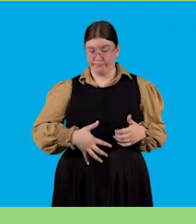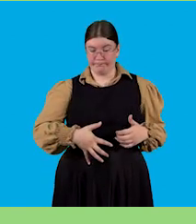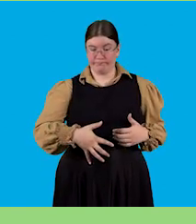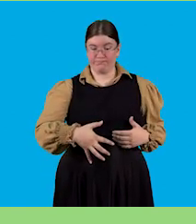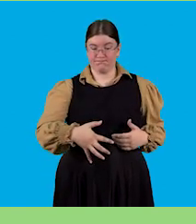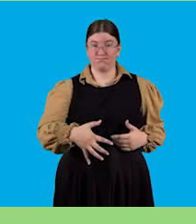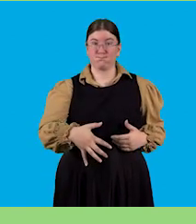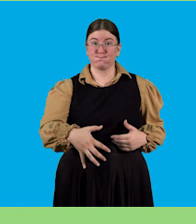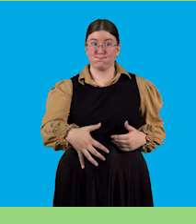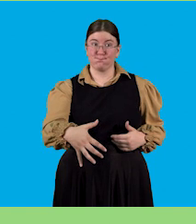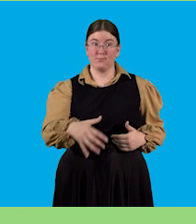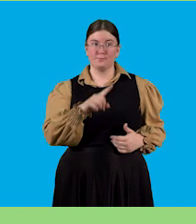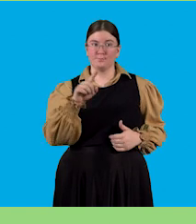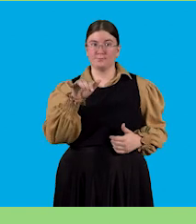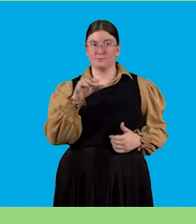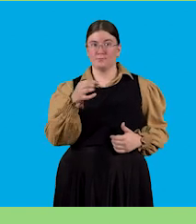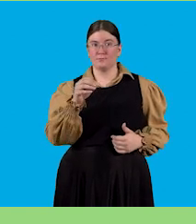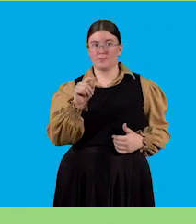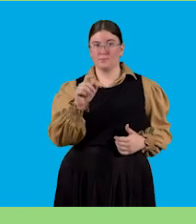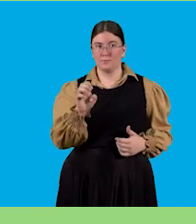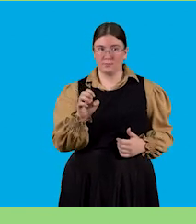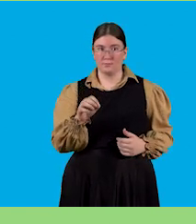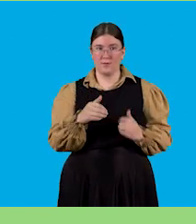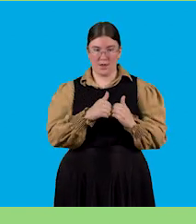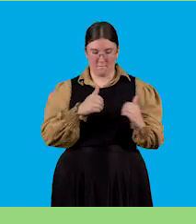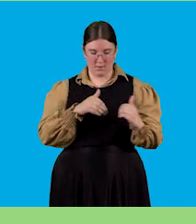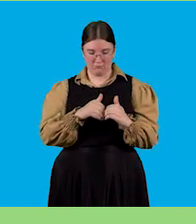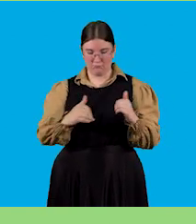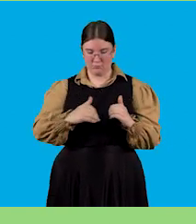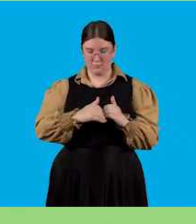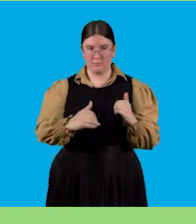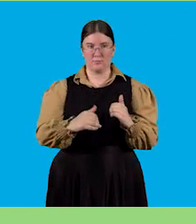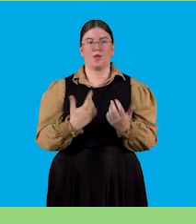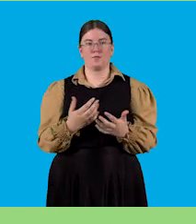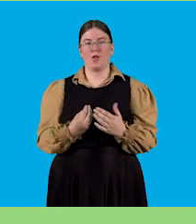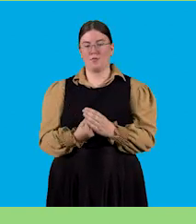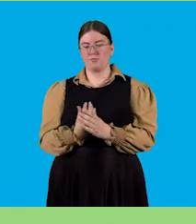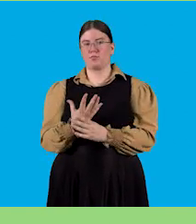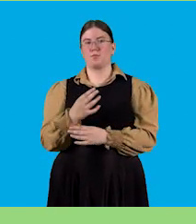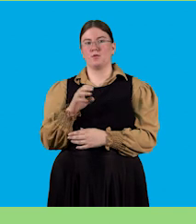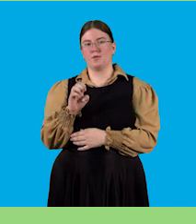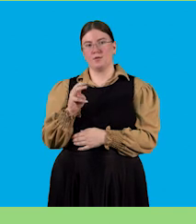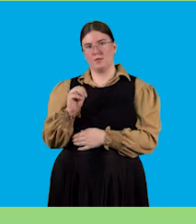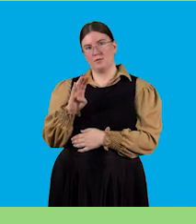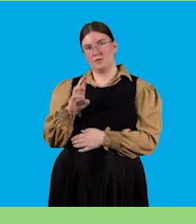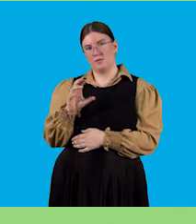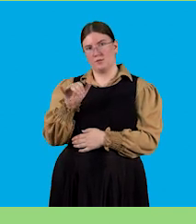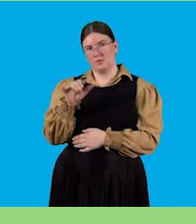Okay, now growth happens. The zygote continues to divide, then grows into an